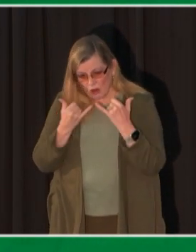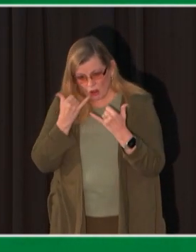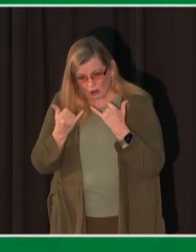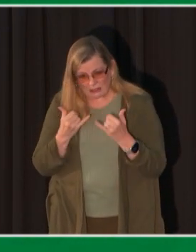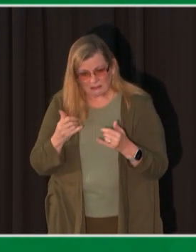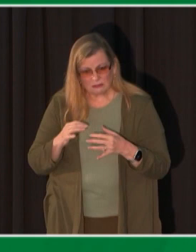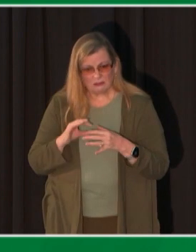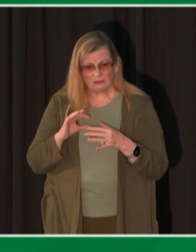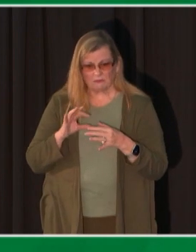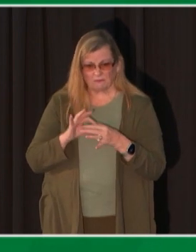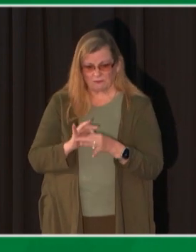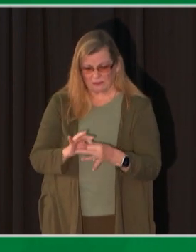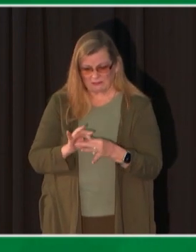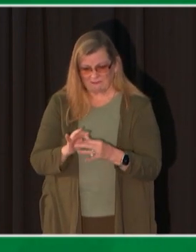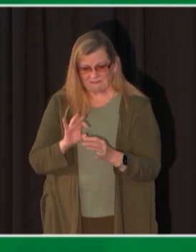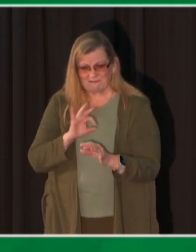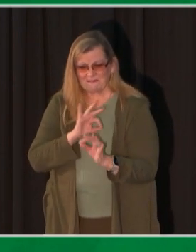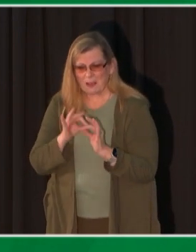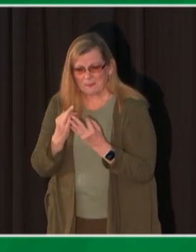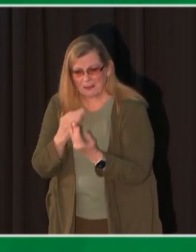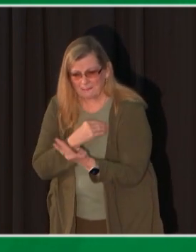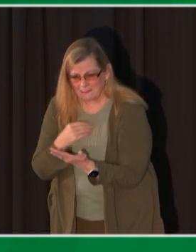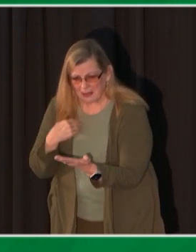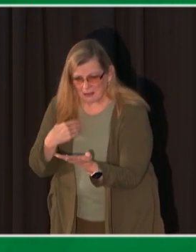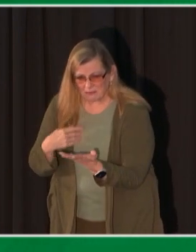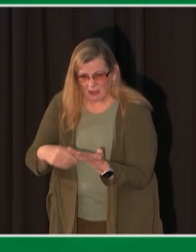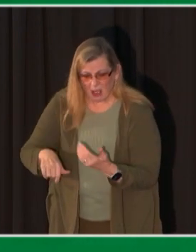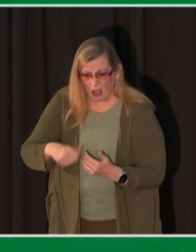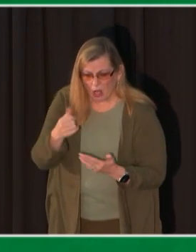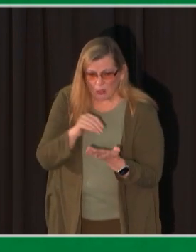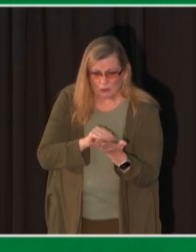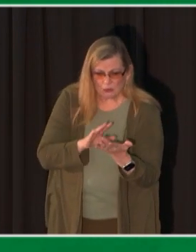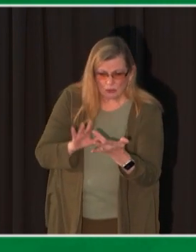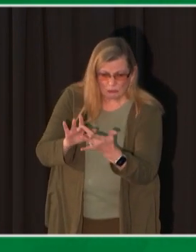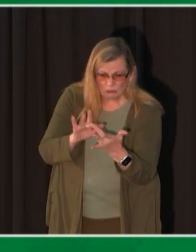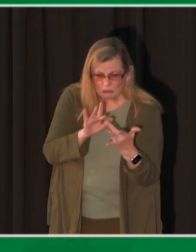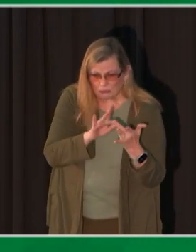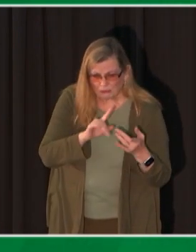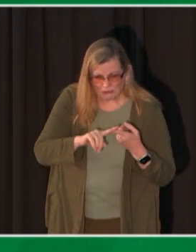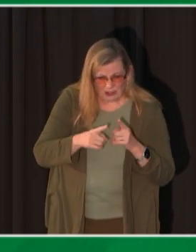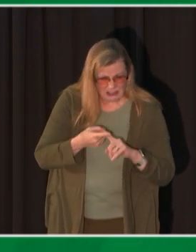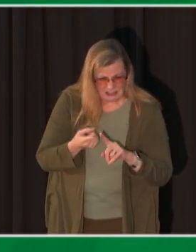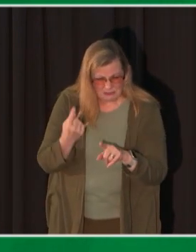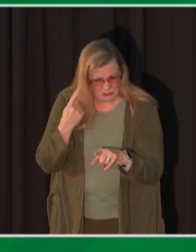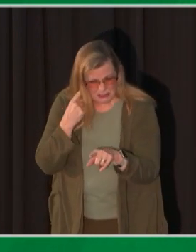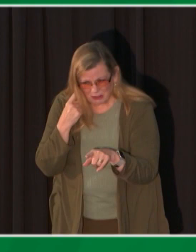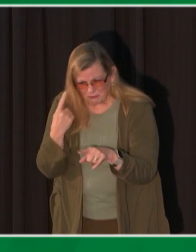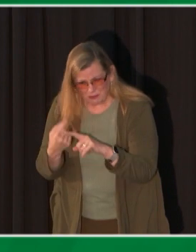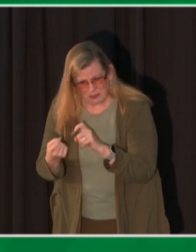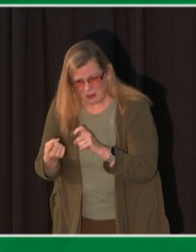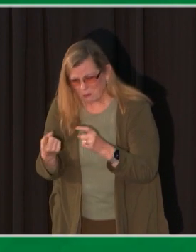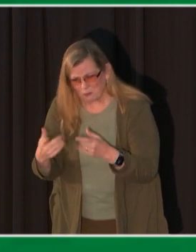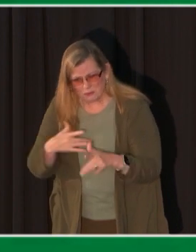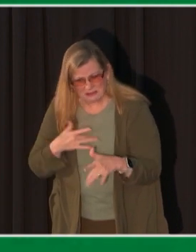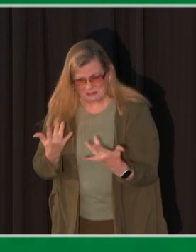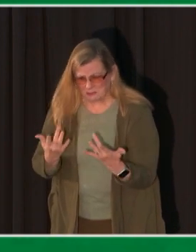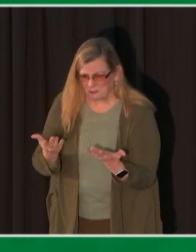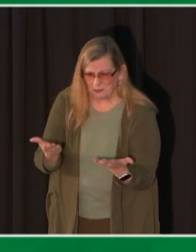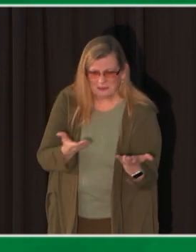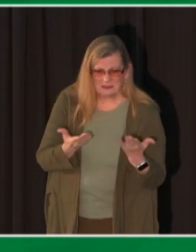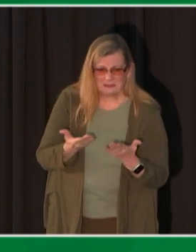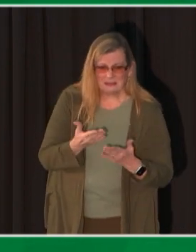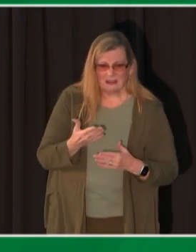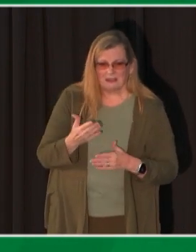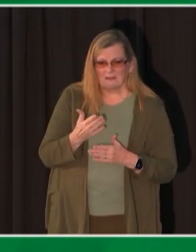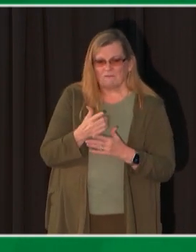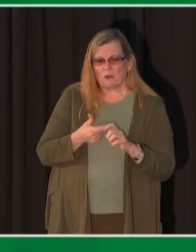to students and ask them if they've seen or heard from other students. Many of our secondary schools, our middle schools and high